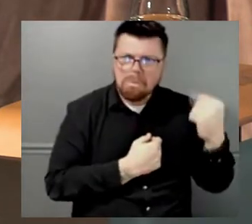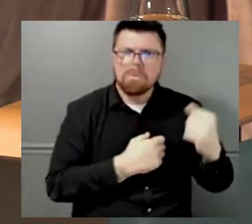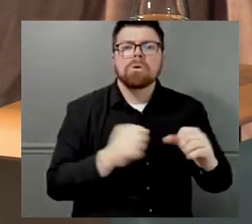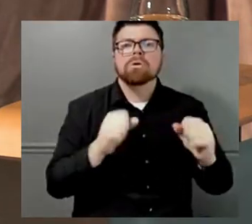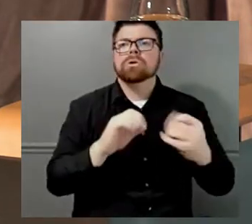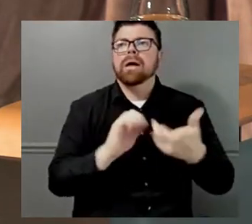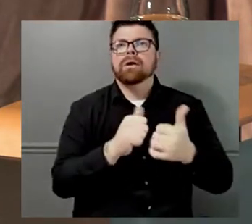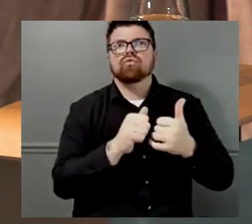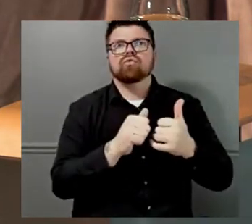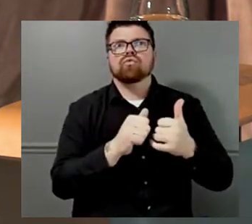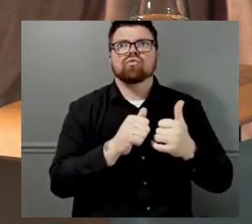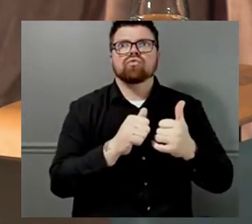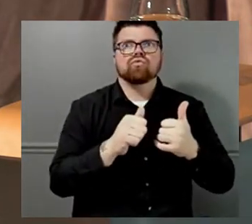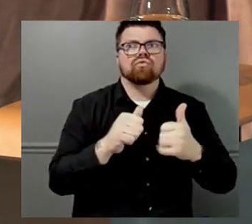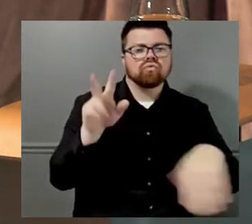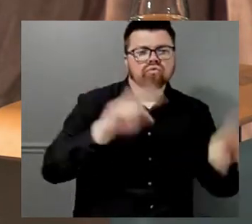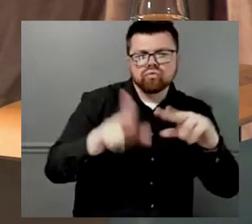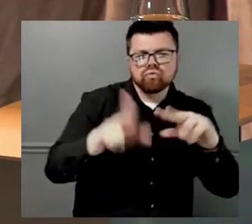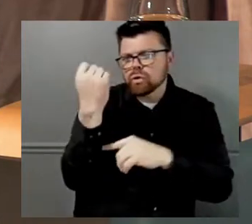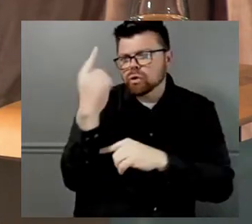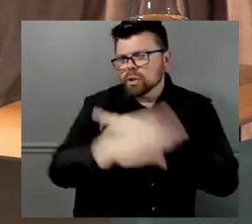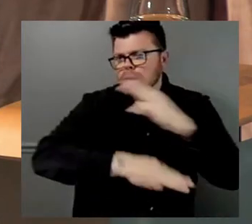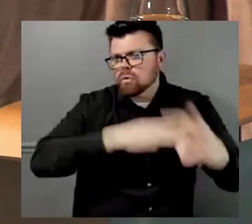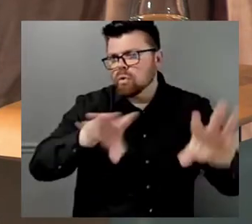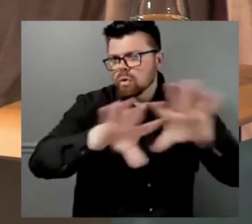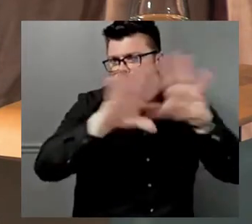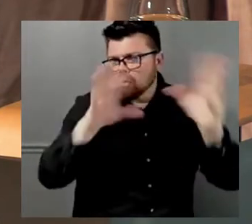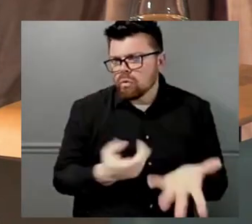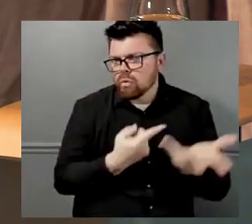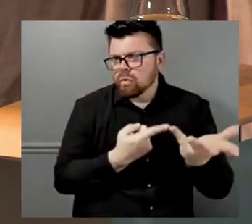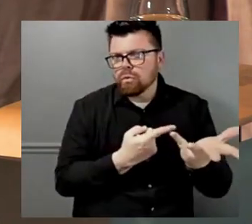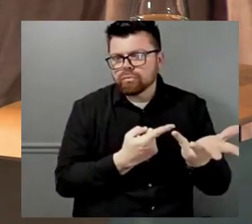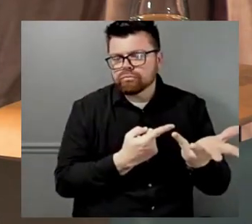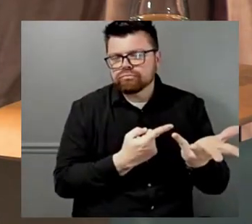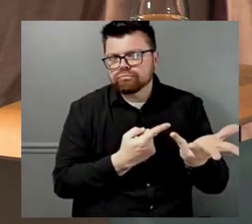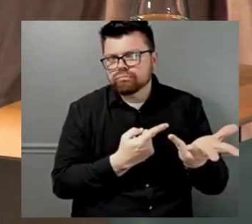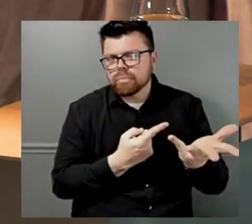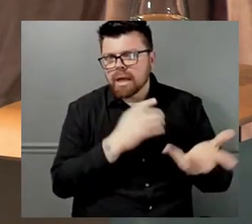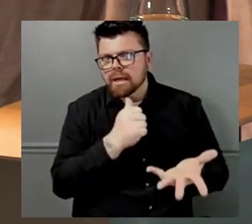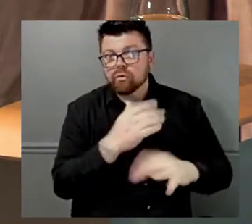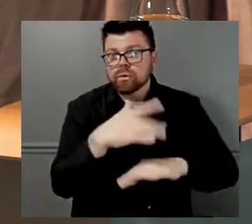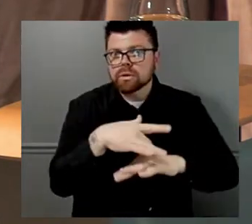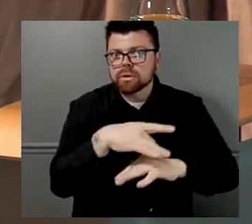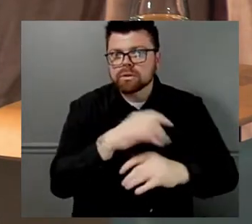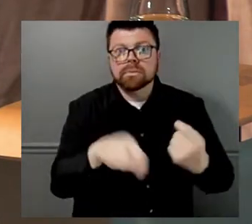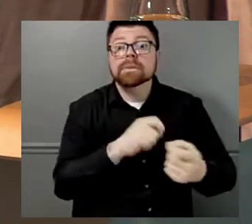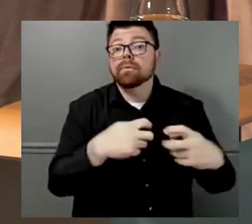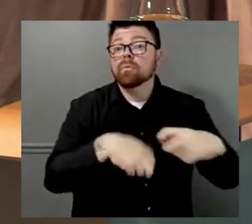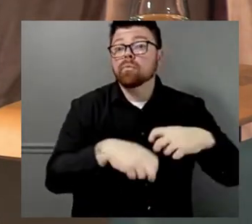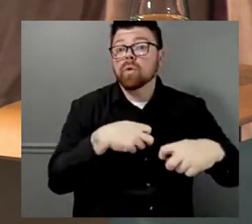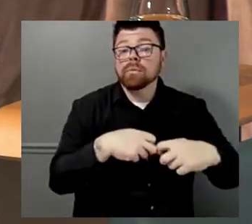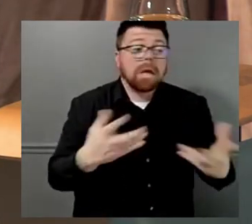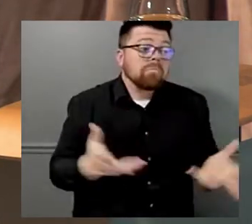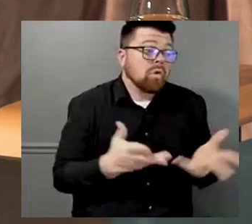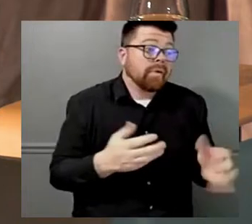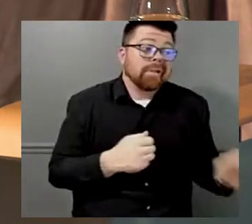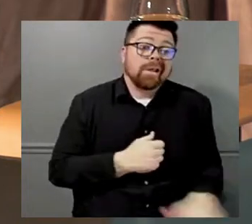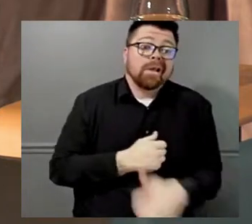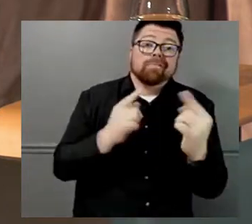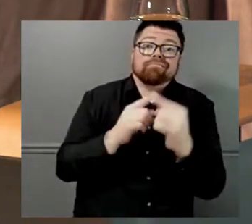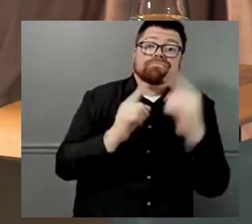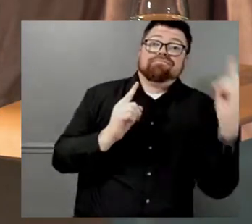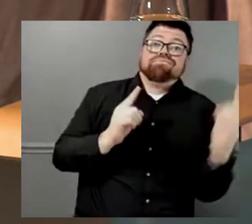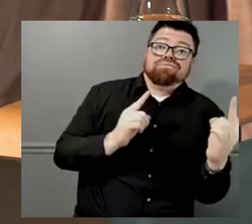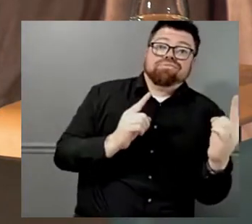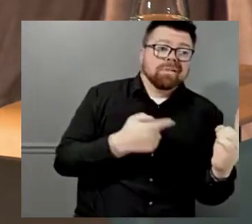world, you are not going to address a certain subset of problems that probably motivate the opposition into believing that it's